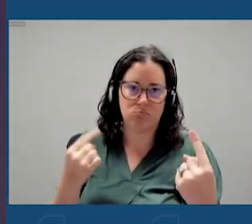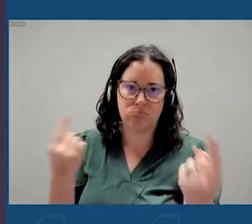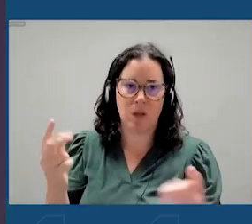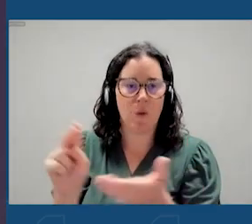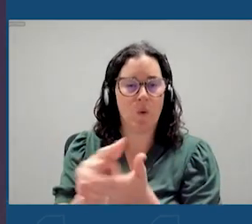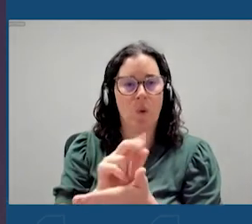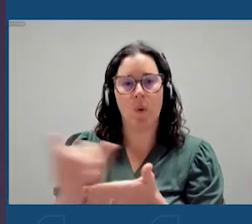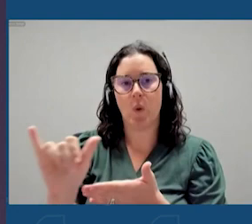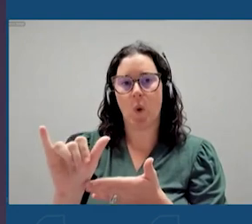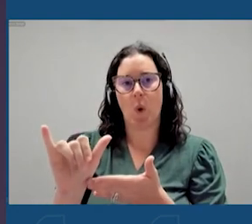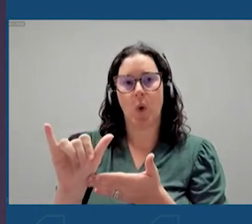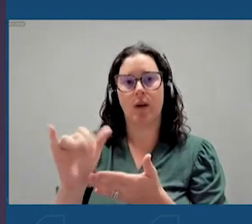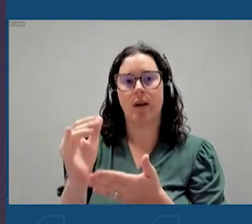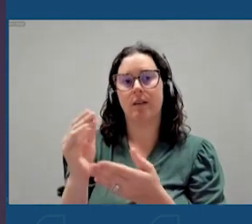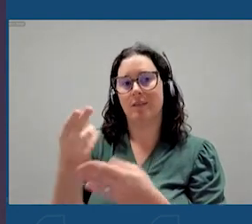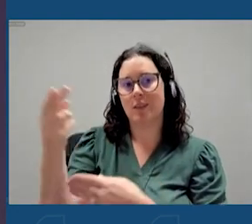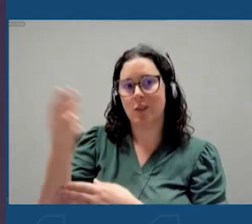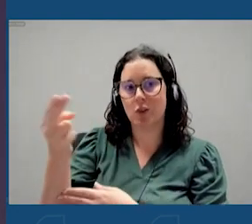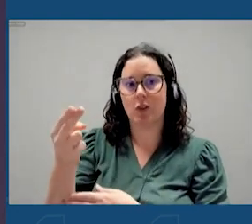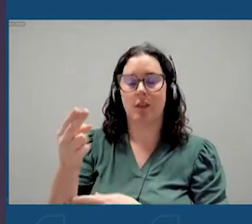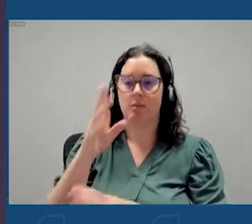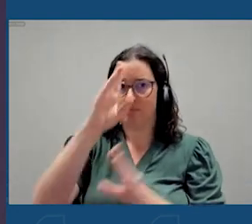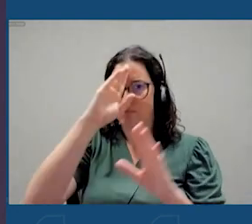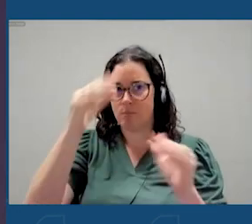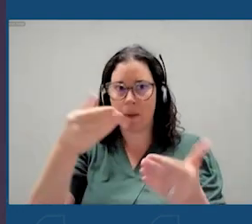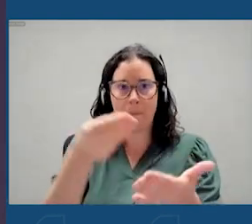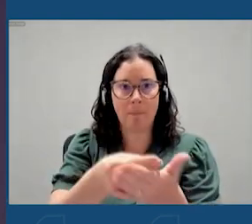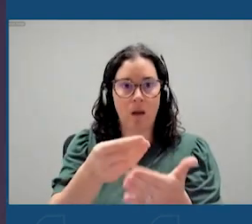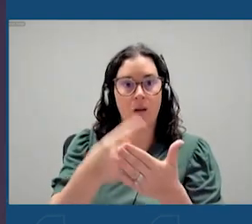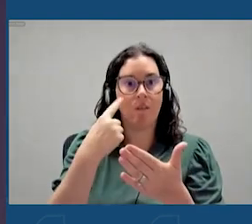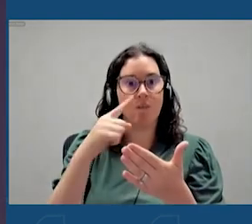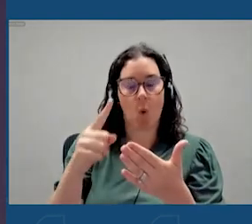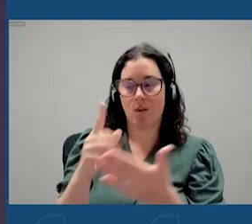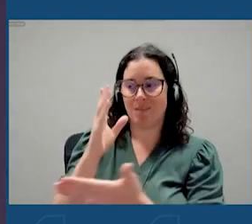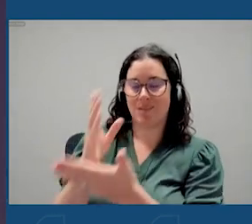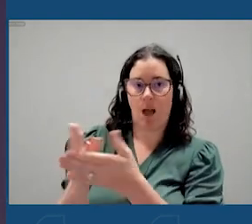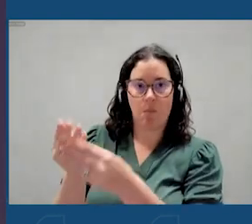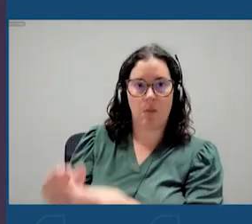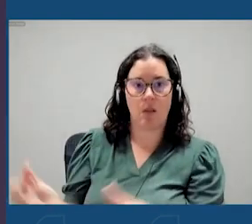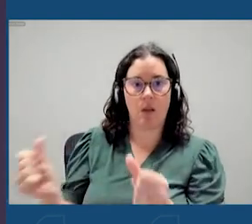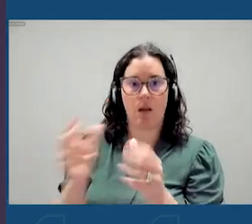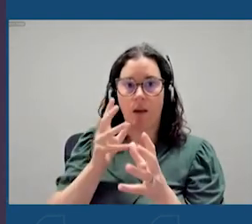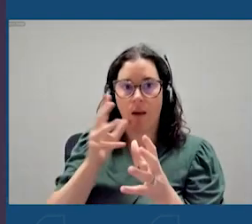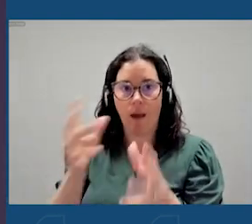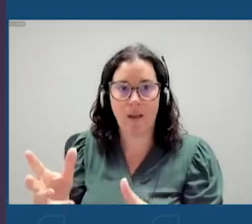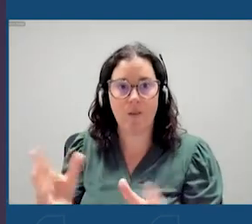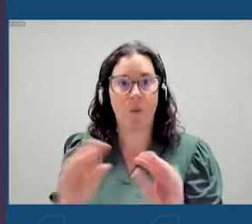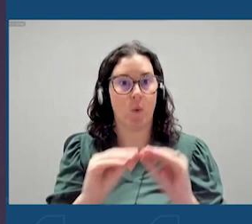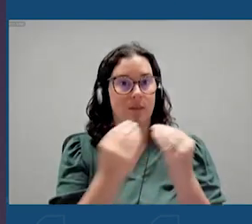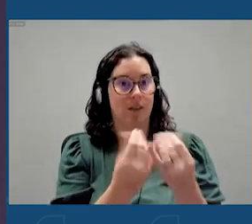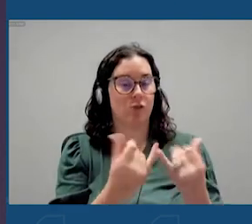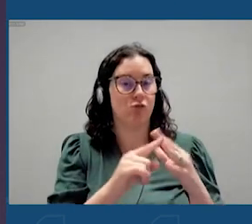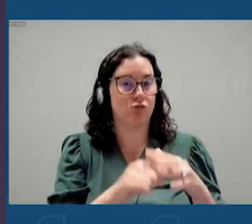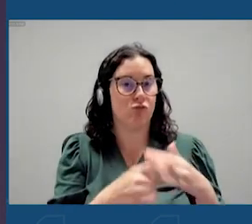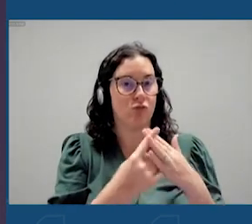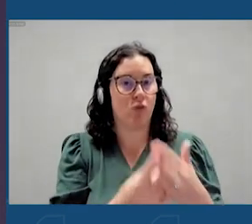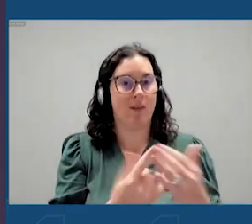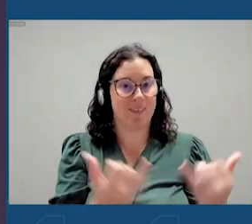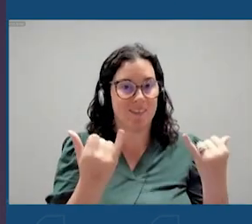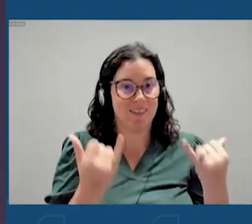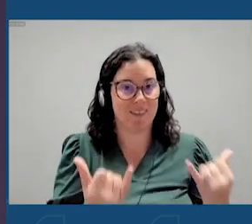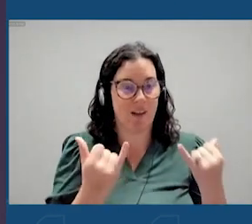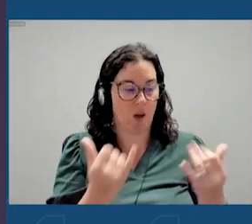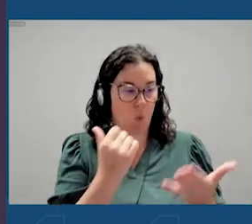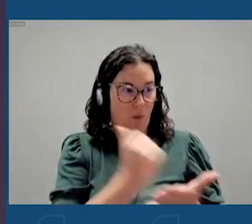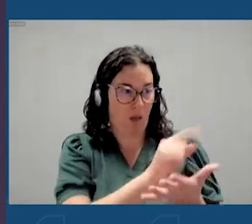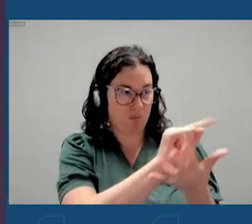to eradicating hate to organizations, to over 1,000 organizations starting today, to help them have the resources they need